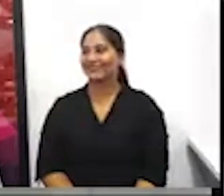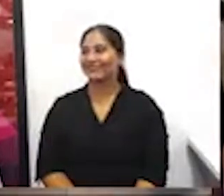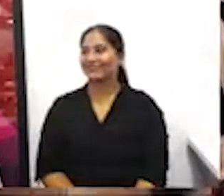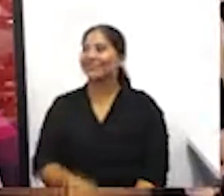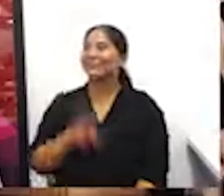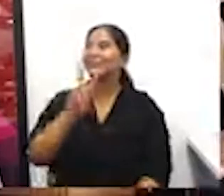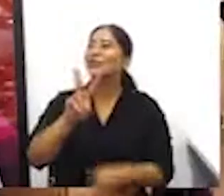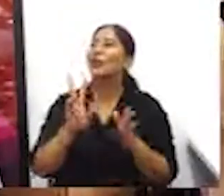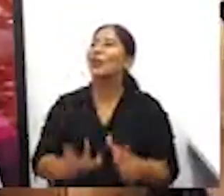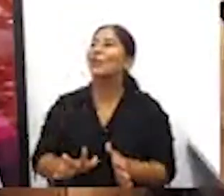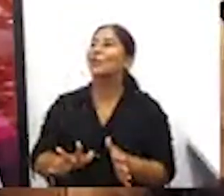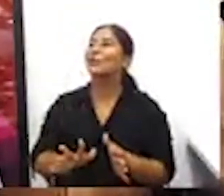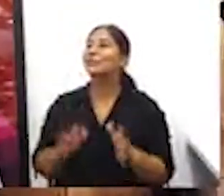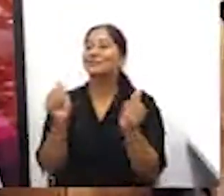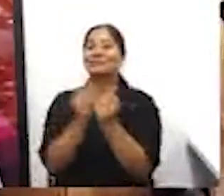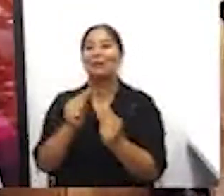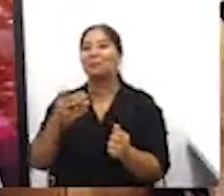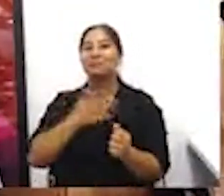day.